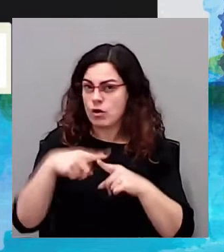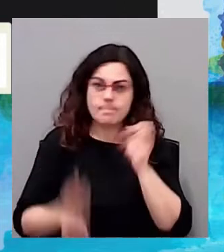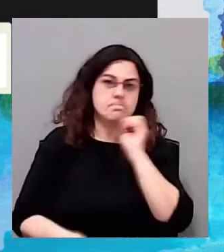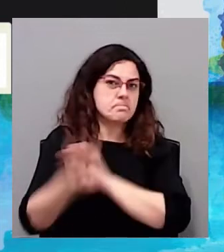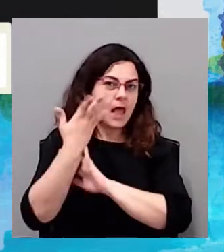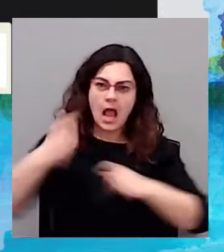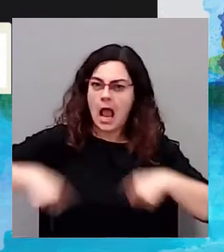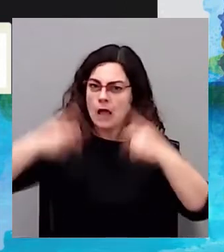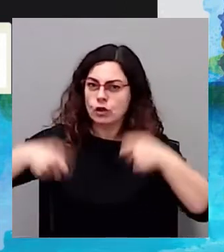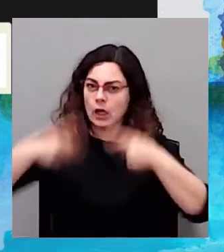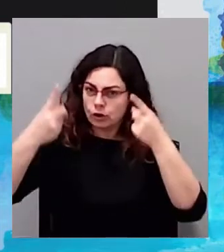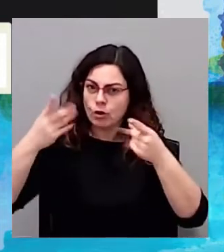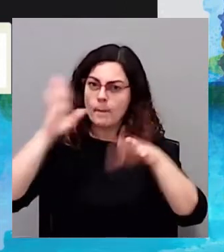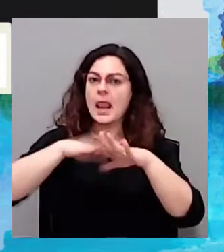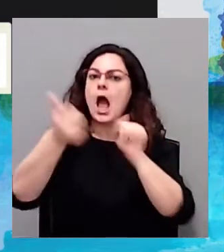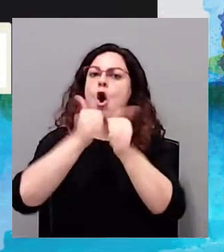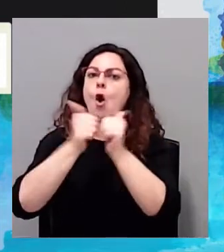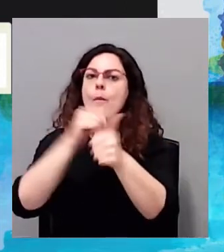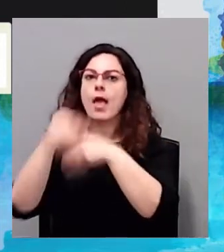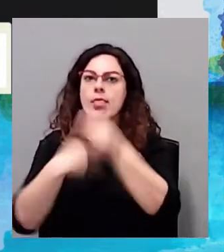Museums spend a lot of money creating replicas,